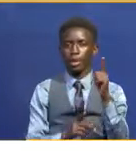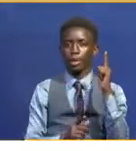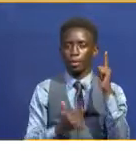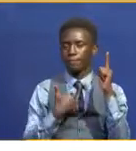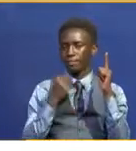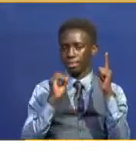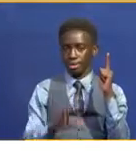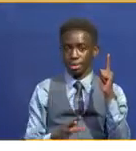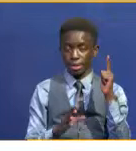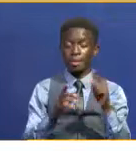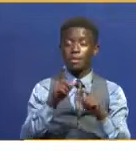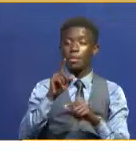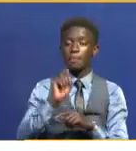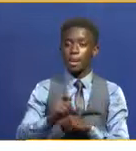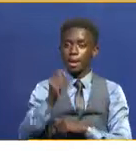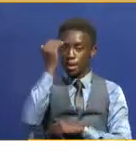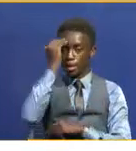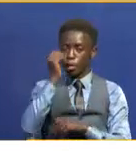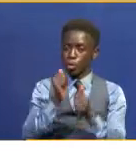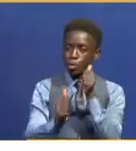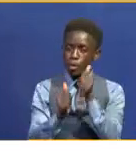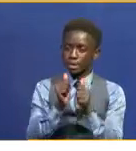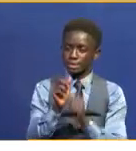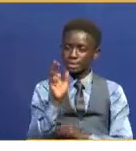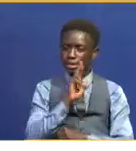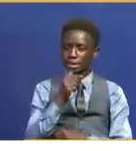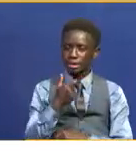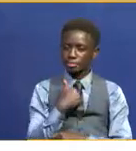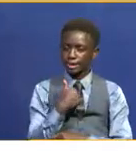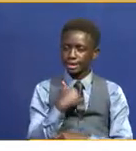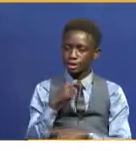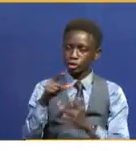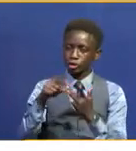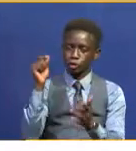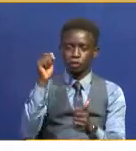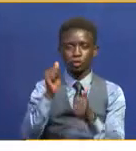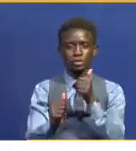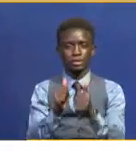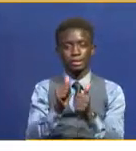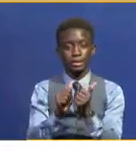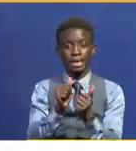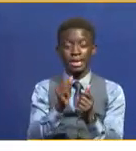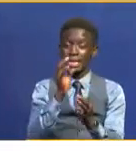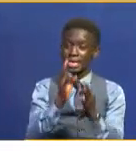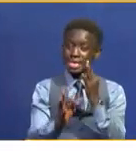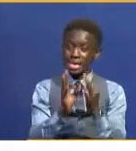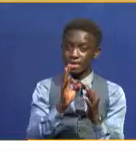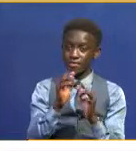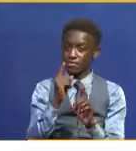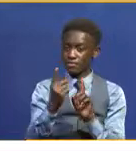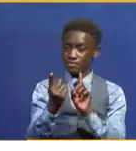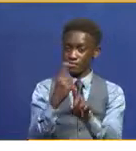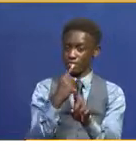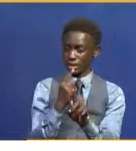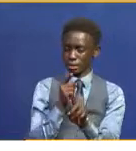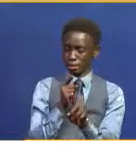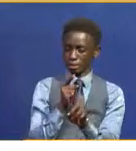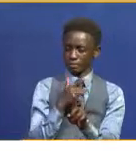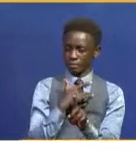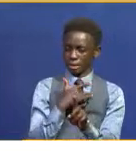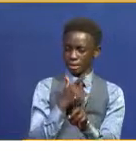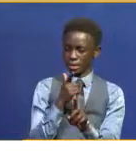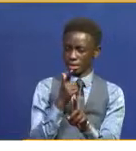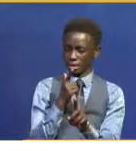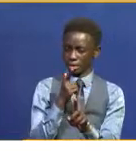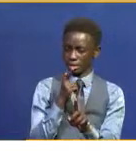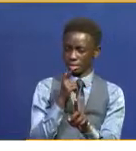should ask yourself, what kind of risk am I willing to take? More times than not, if the return is too good to be true, then that is the